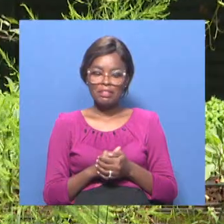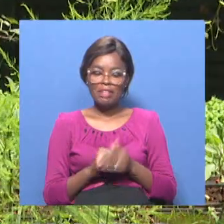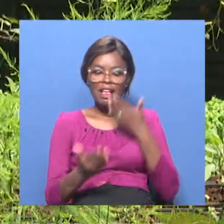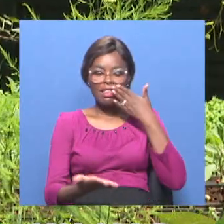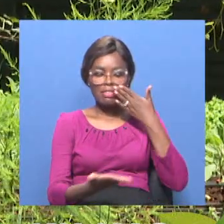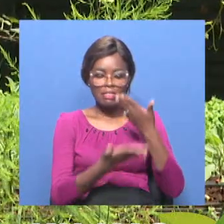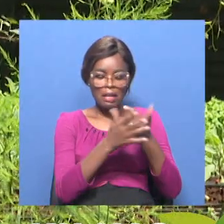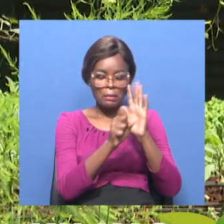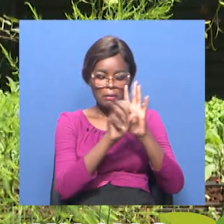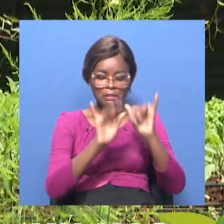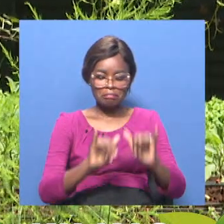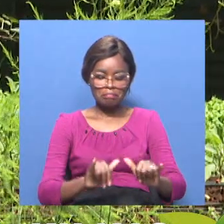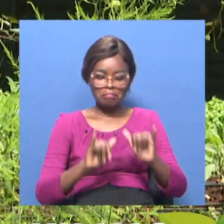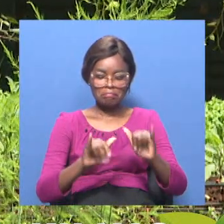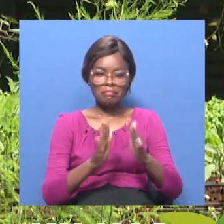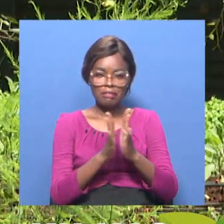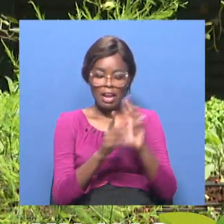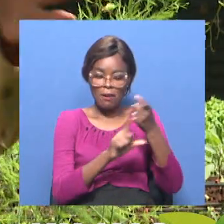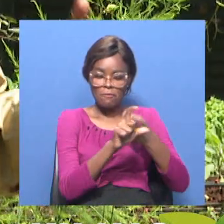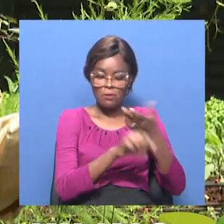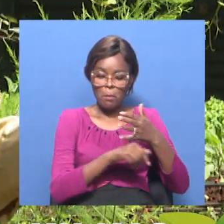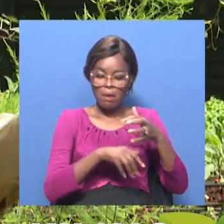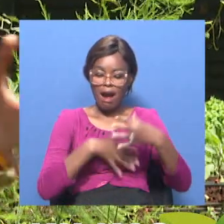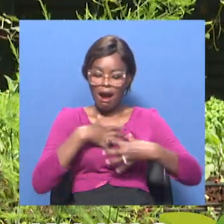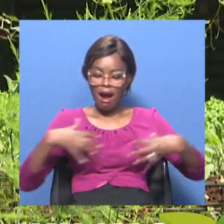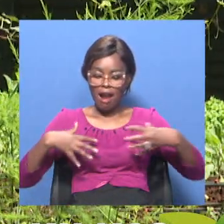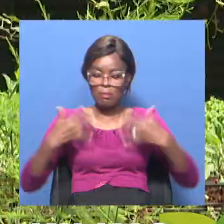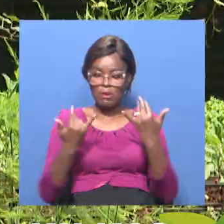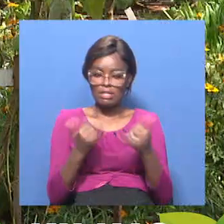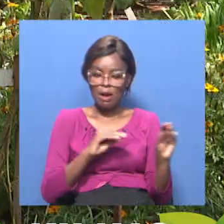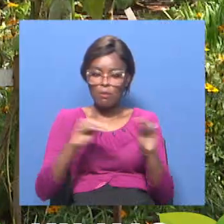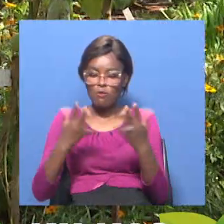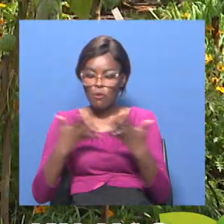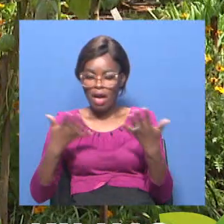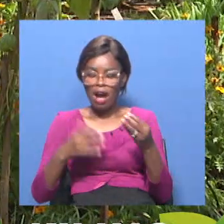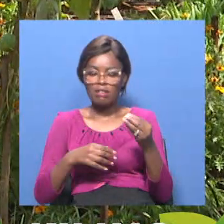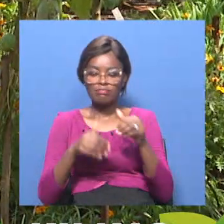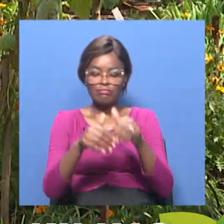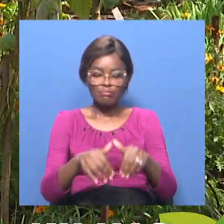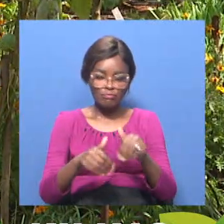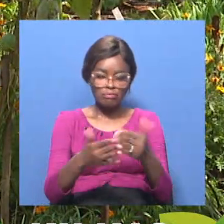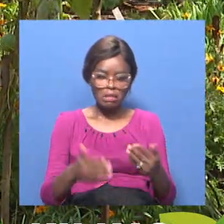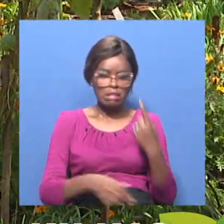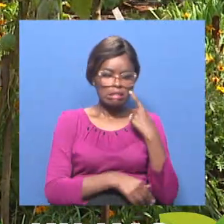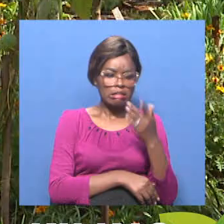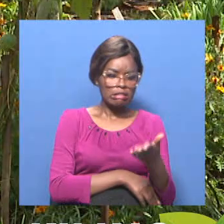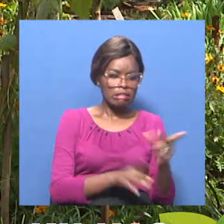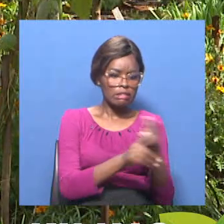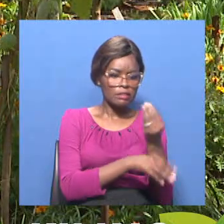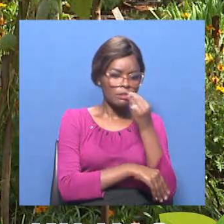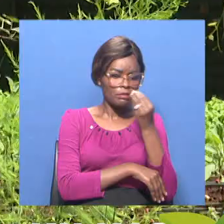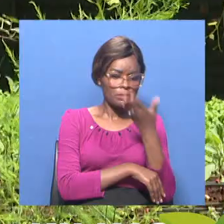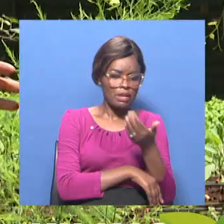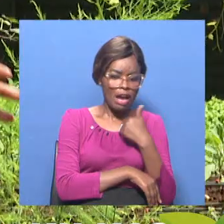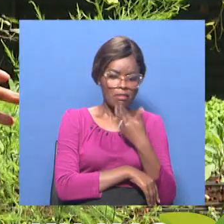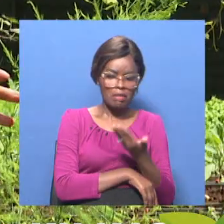And thank you for staying with us. And from the animals, now we're moving to the crops. And right here we see a variety of crops that we